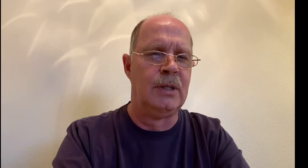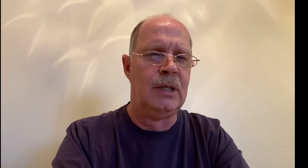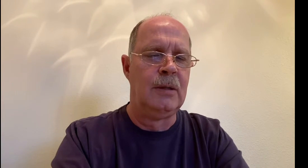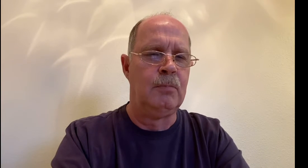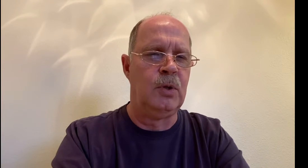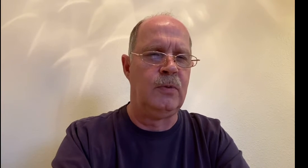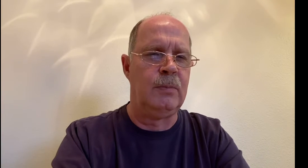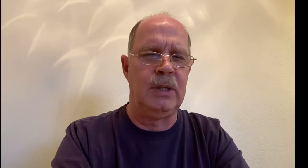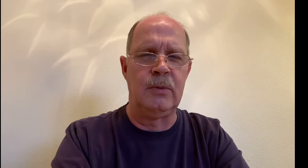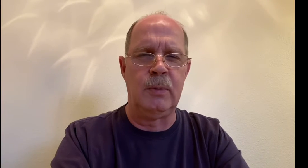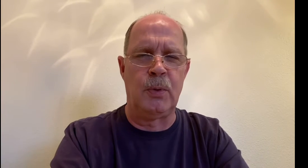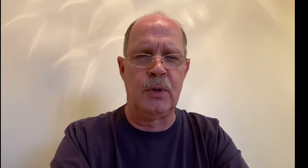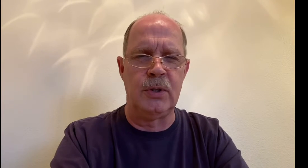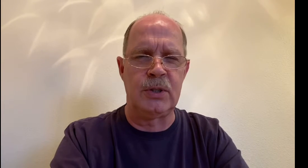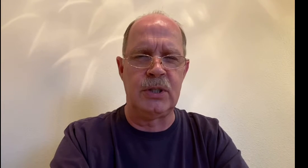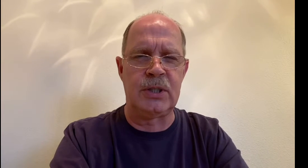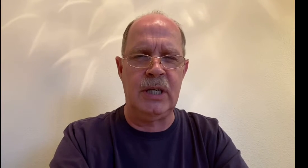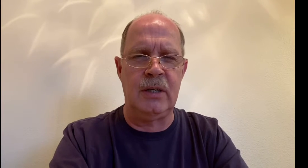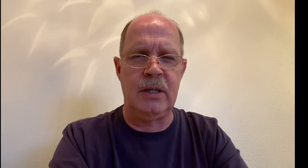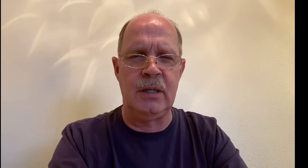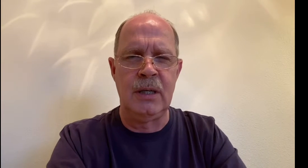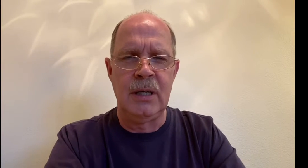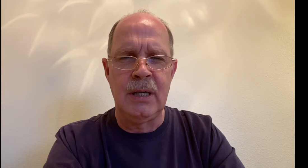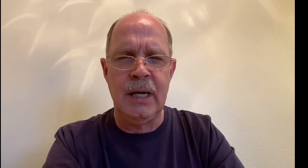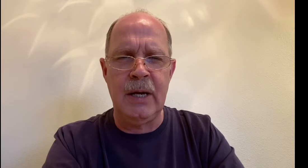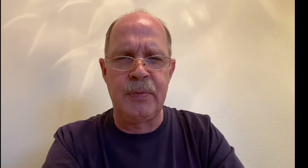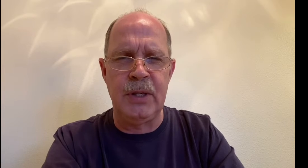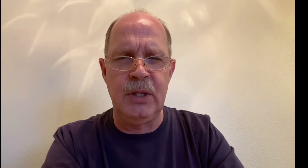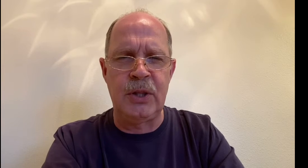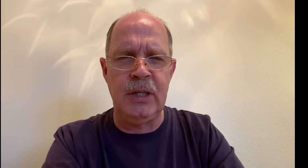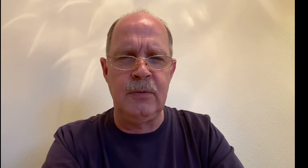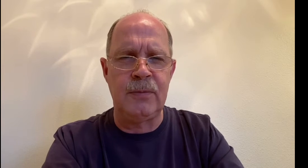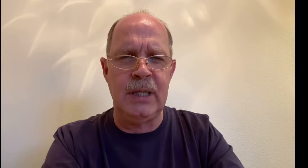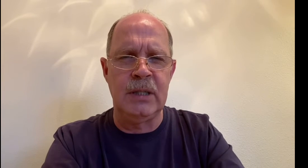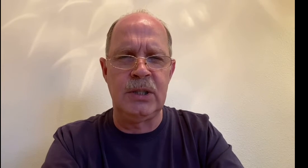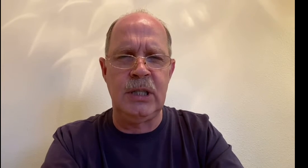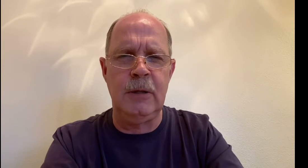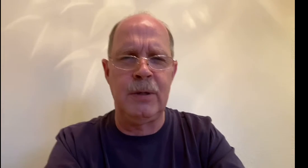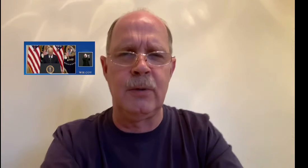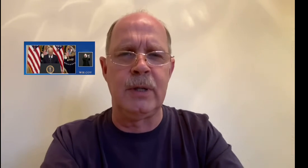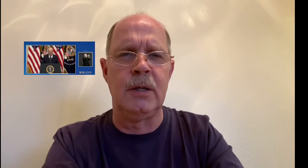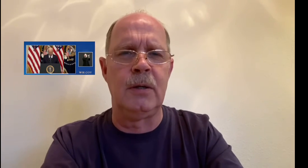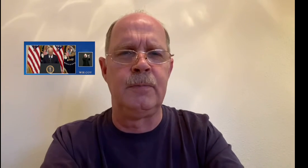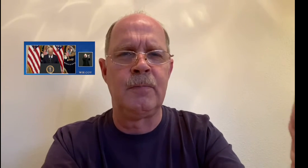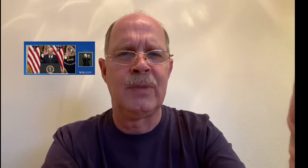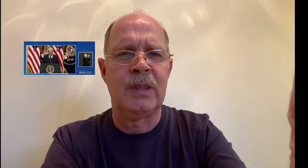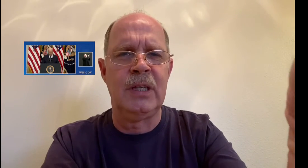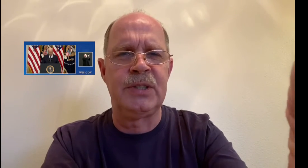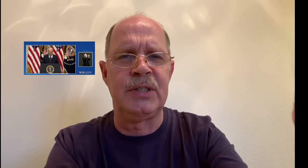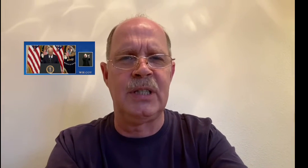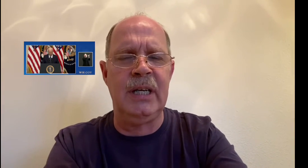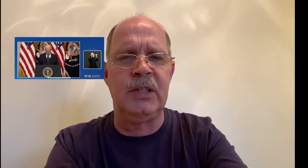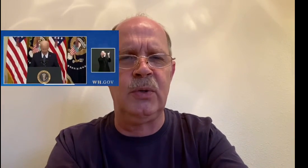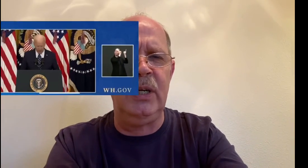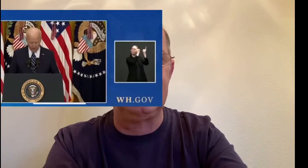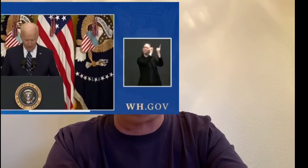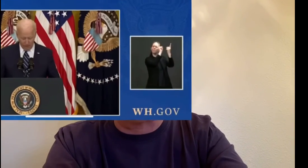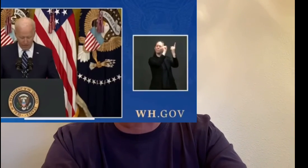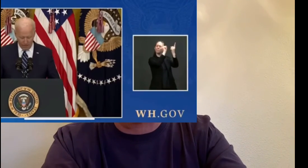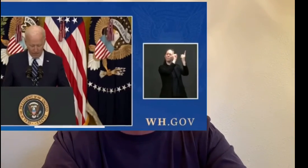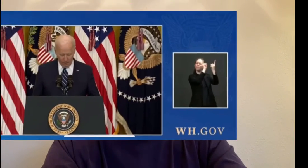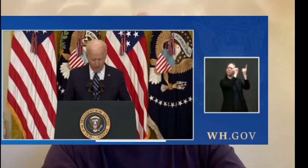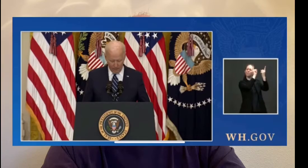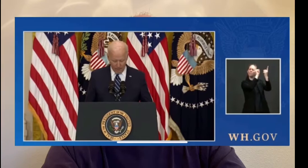the movie being reporters, just staring at the thief in chief. Here we go. This is an